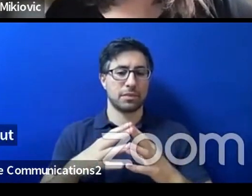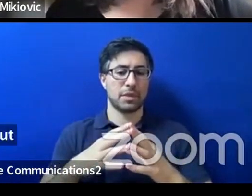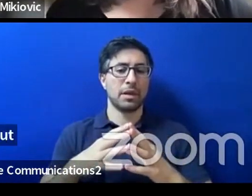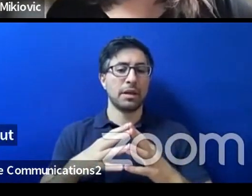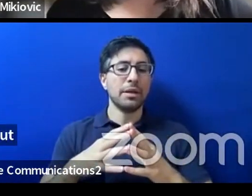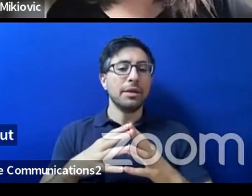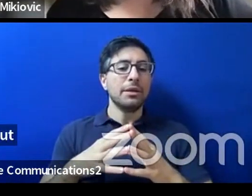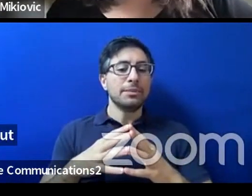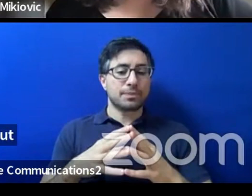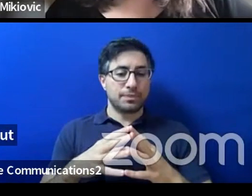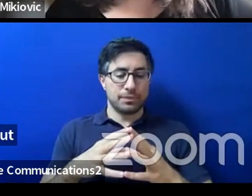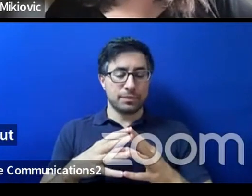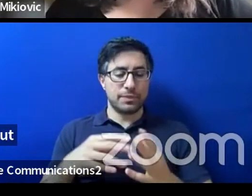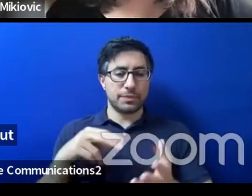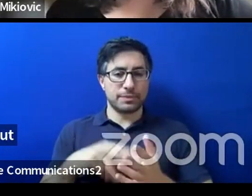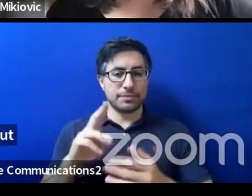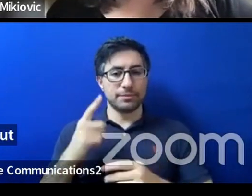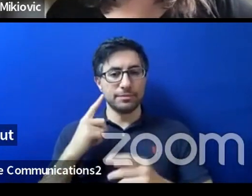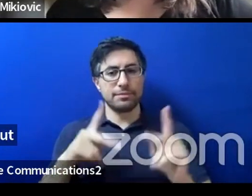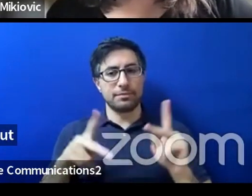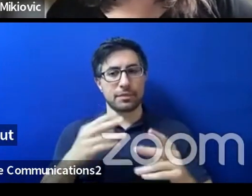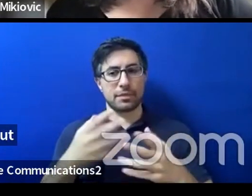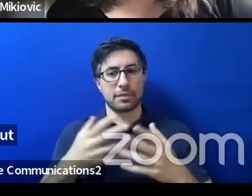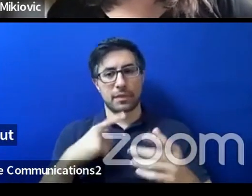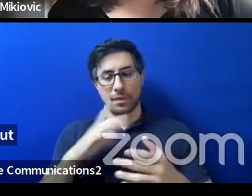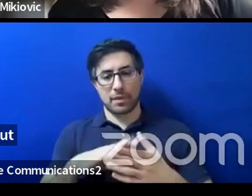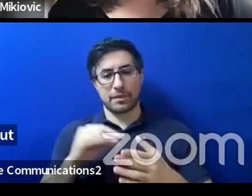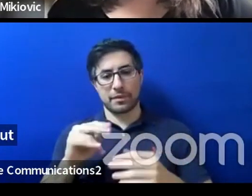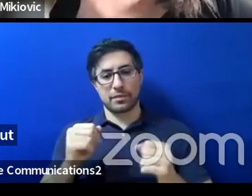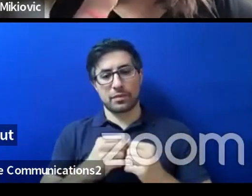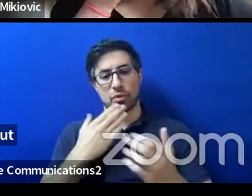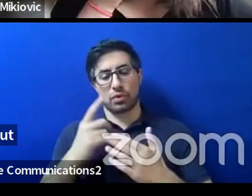up for people and things that I believe in with good intention though.